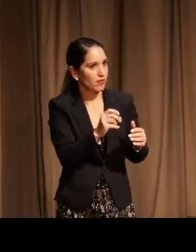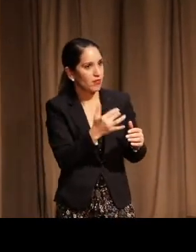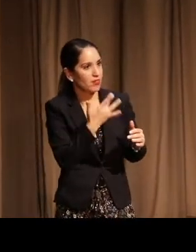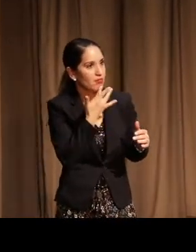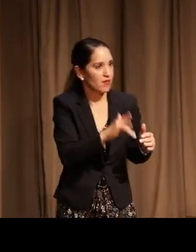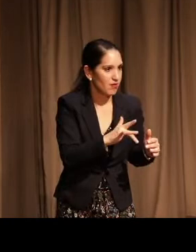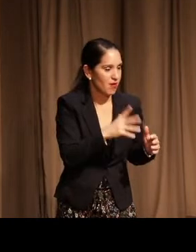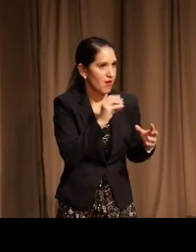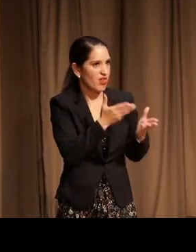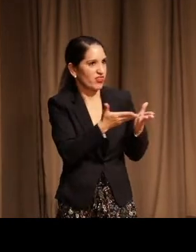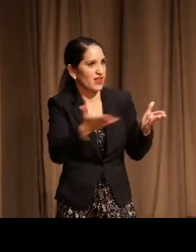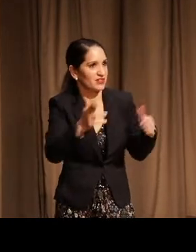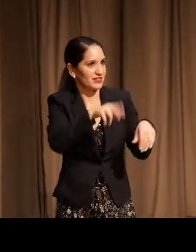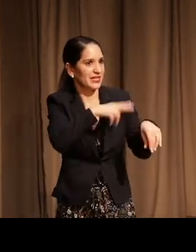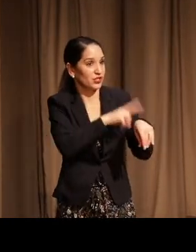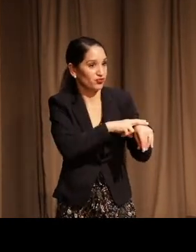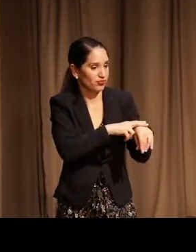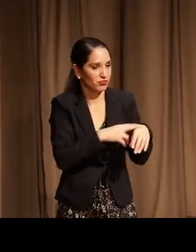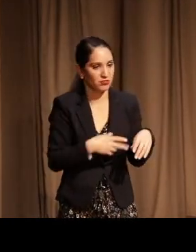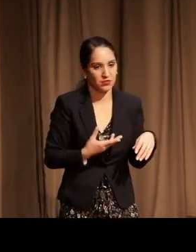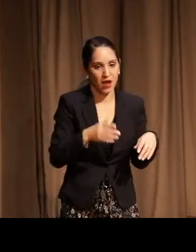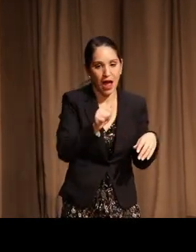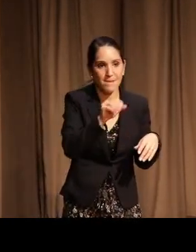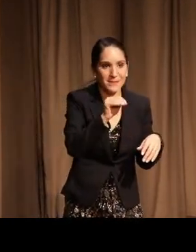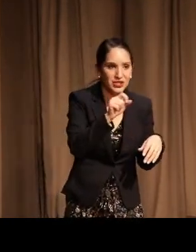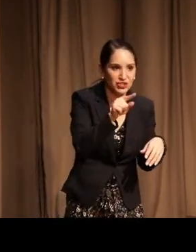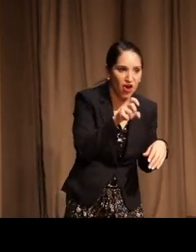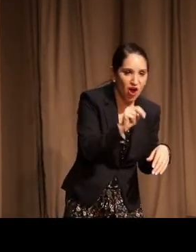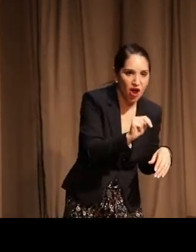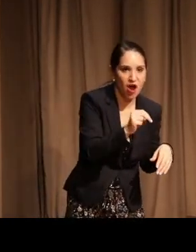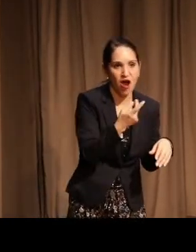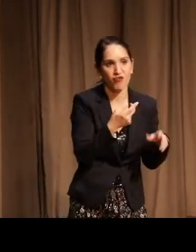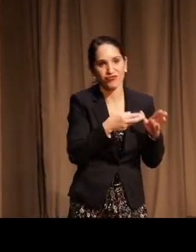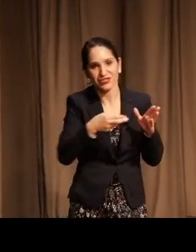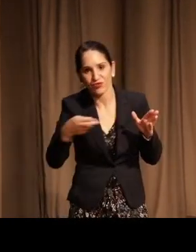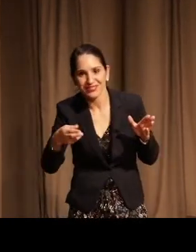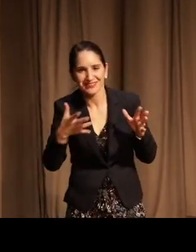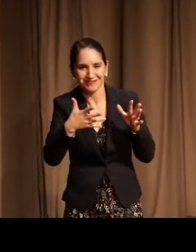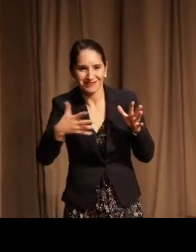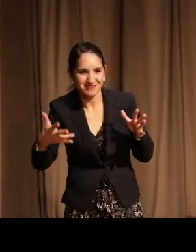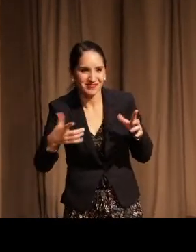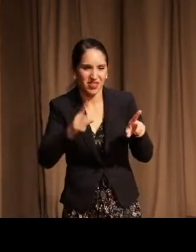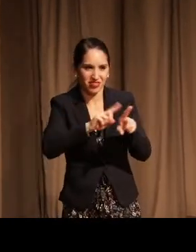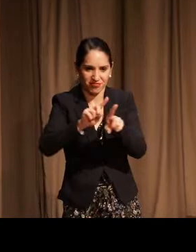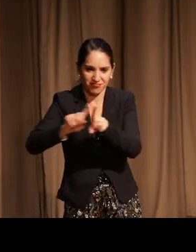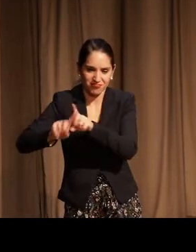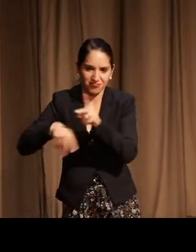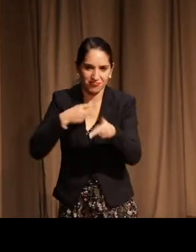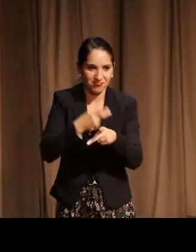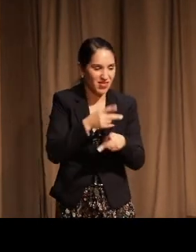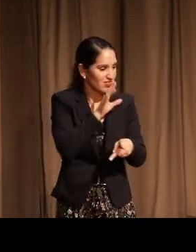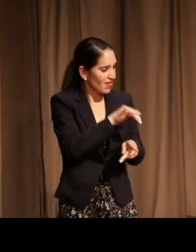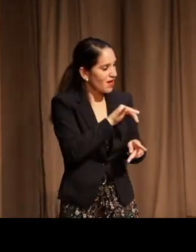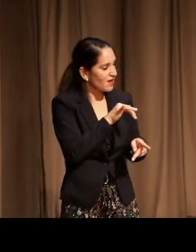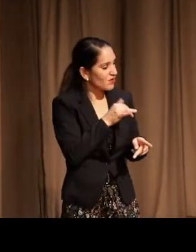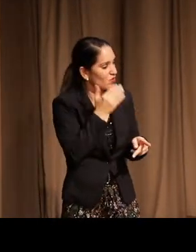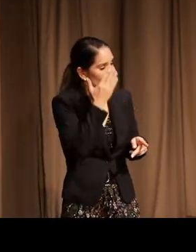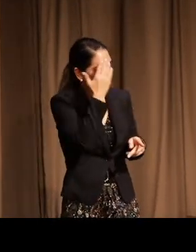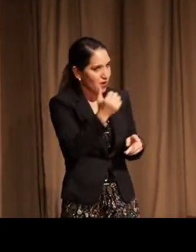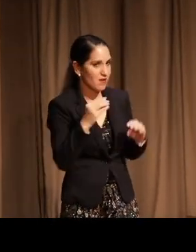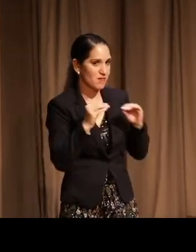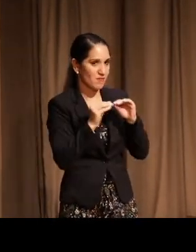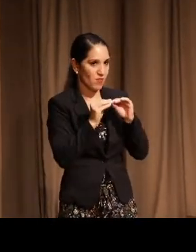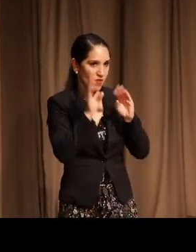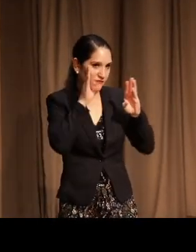forest, the Amazon, all of these resources that these South American countries are so rich in. That's why you wanted to focus more on